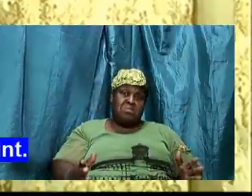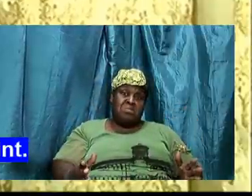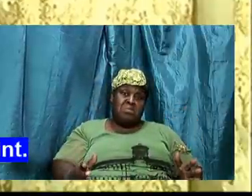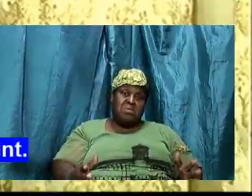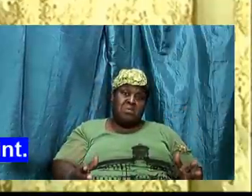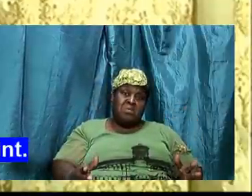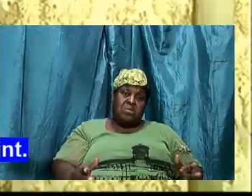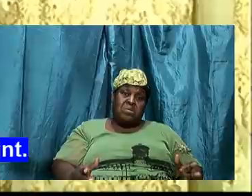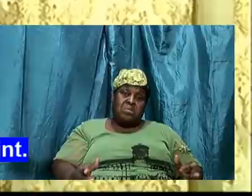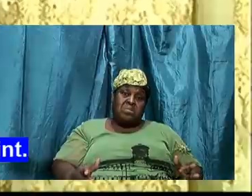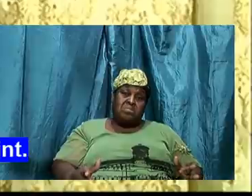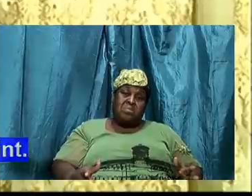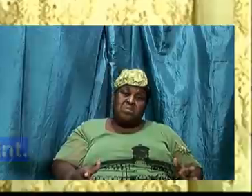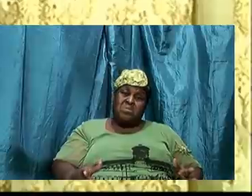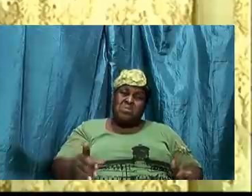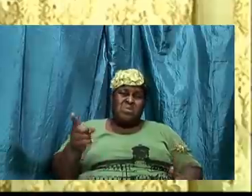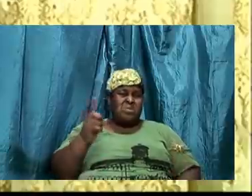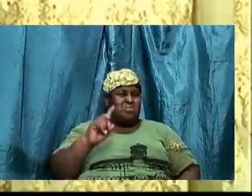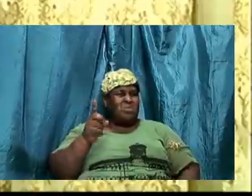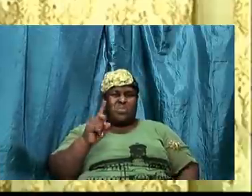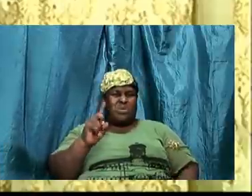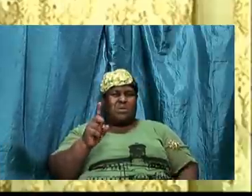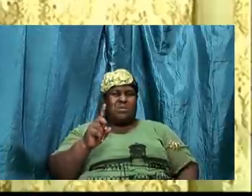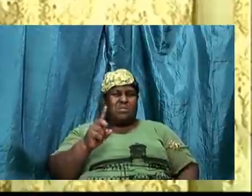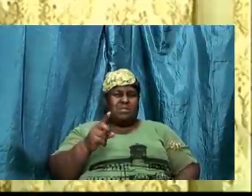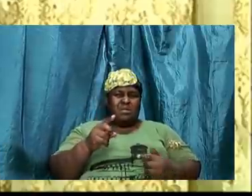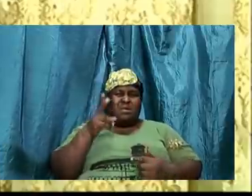But where did this enemy come from?